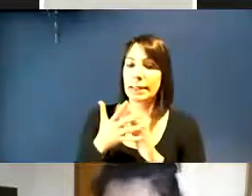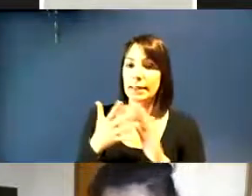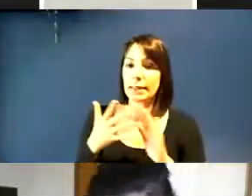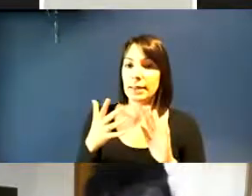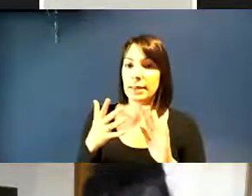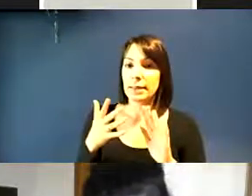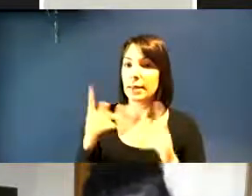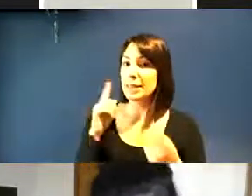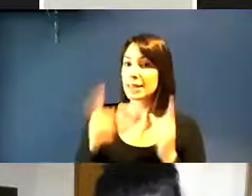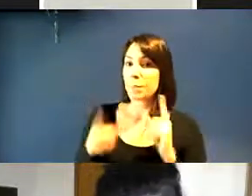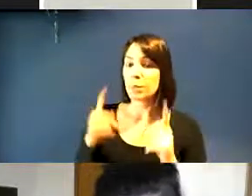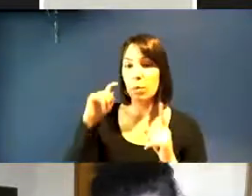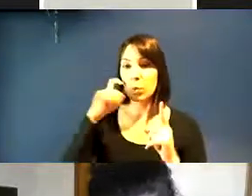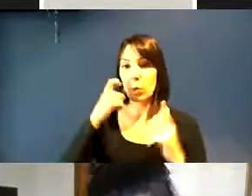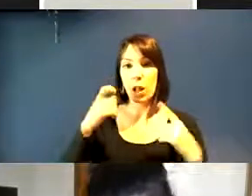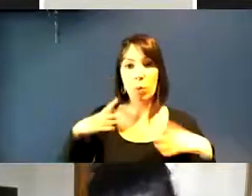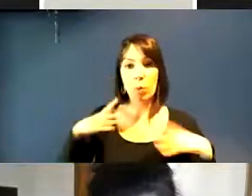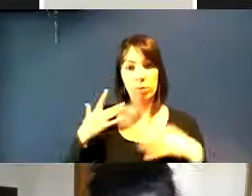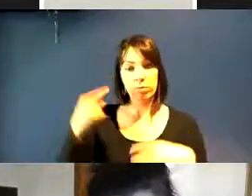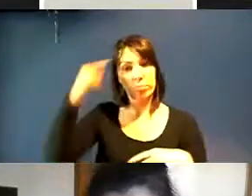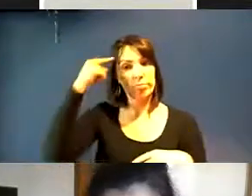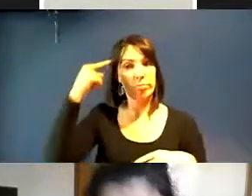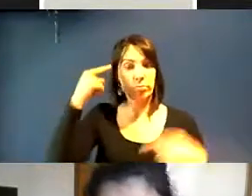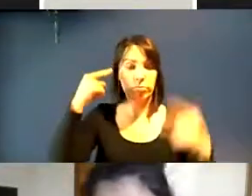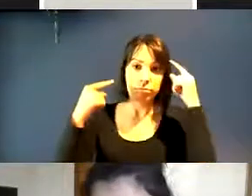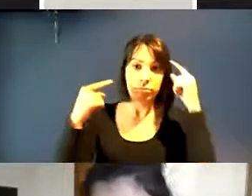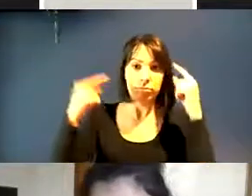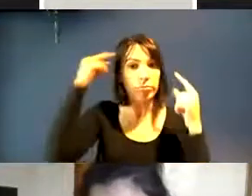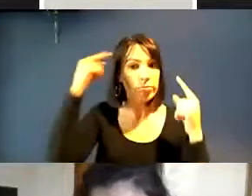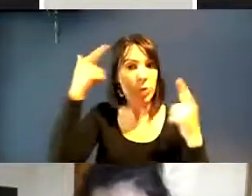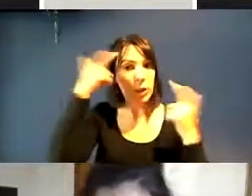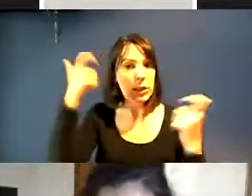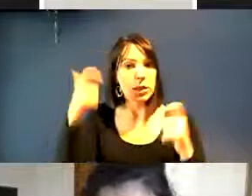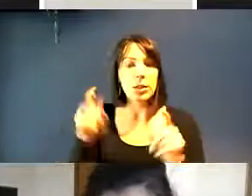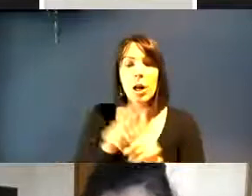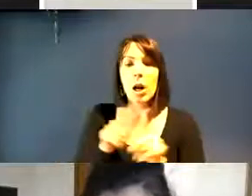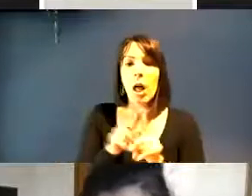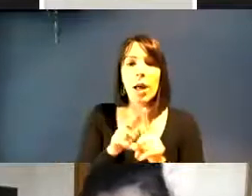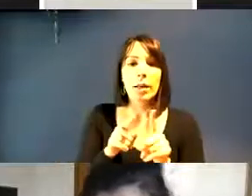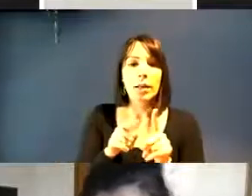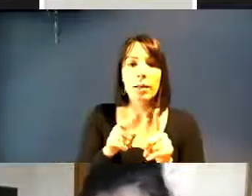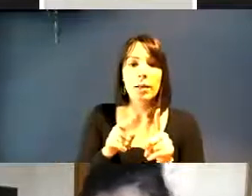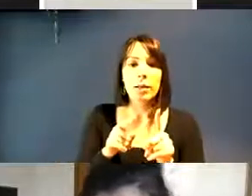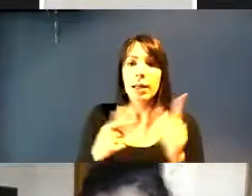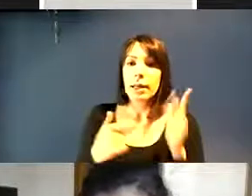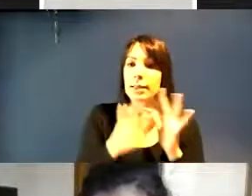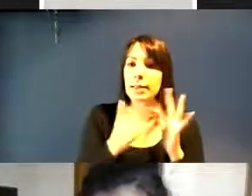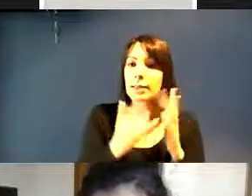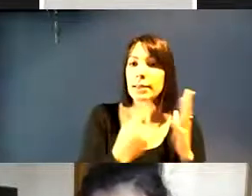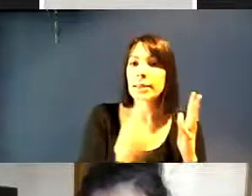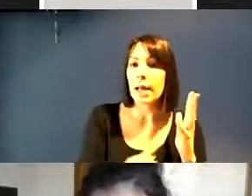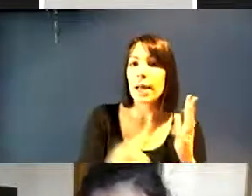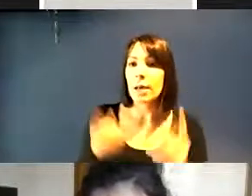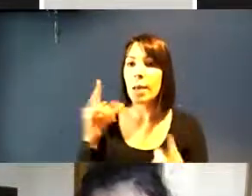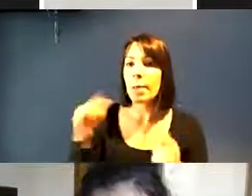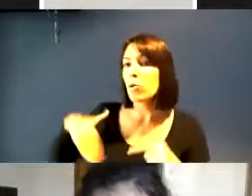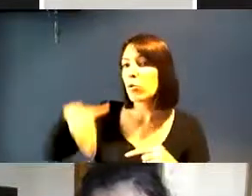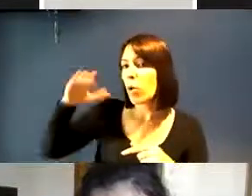time to time, like some of the examples that Tess gave around, like, oh, I wouldn't date a disabled person or something like